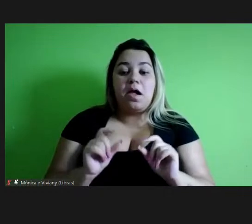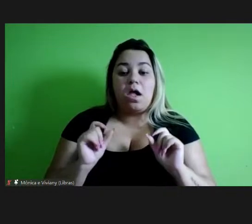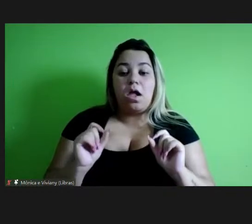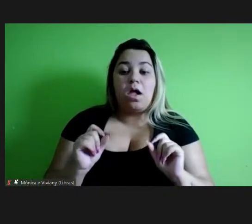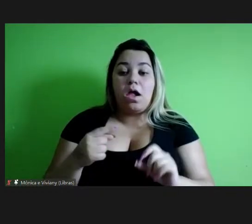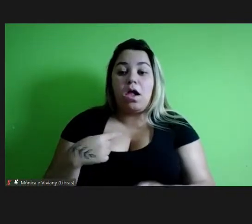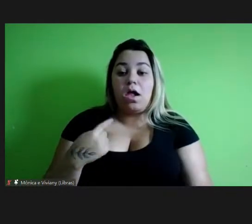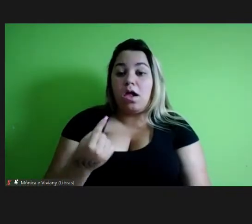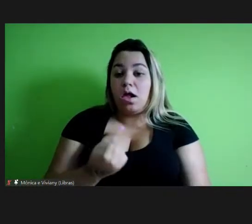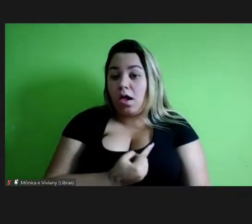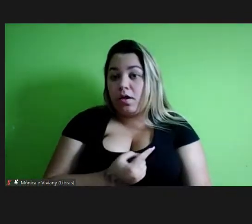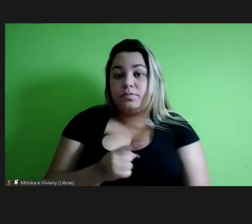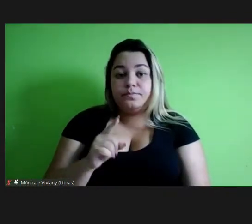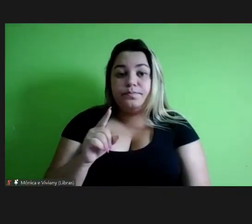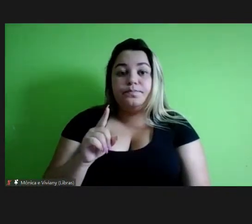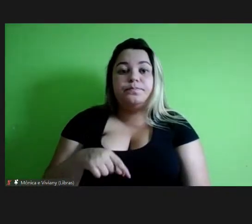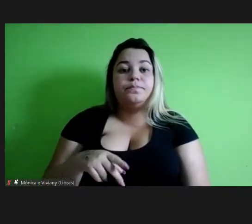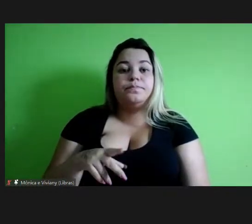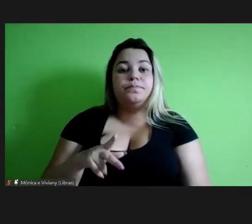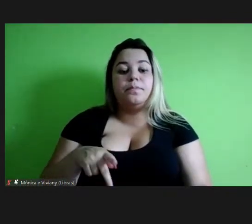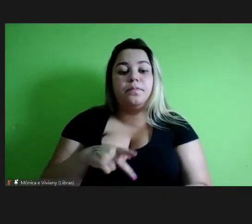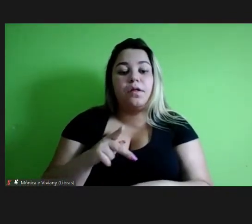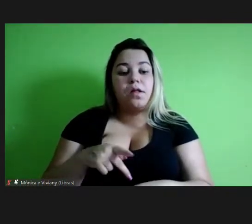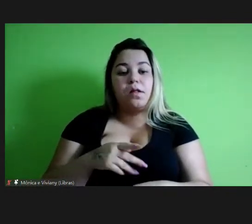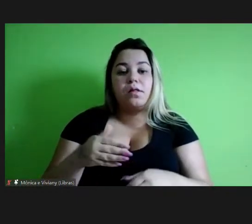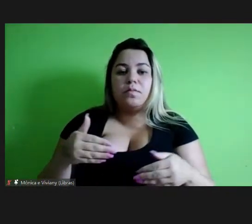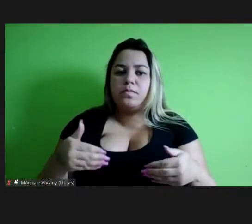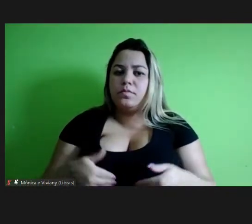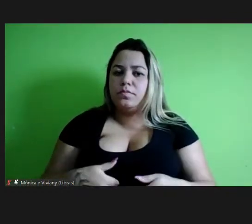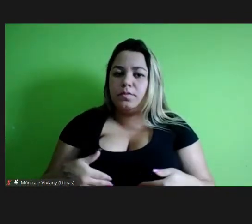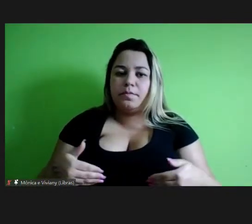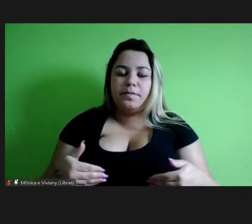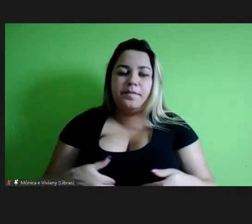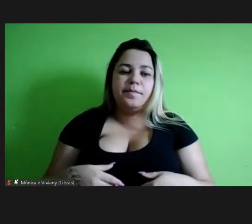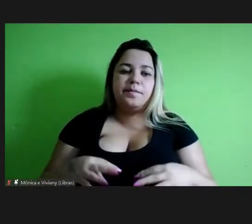and consequently, we're a country that is going hungry.